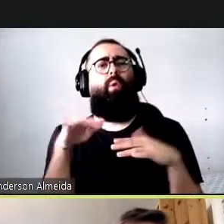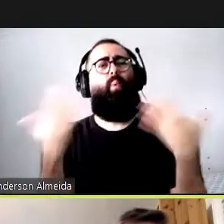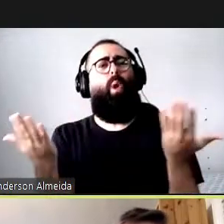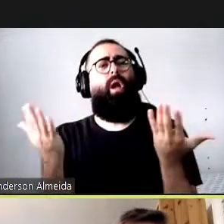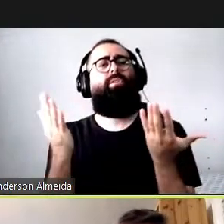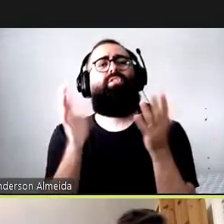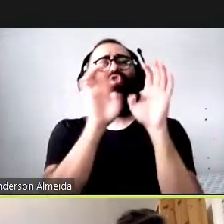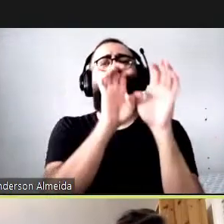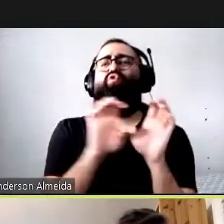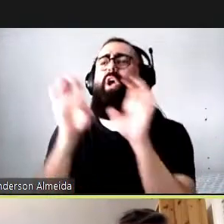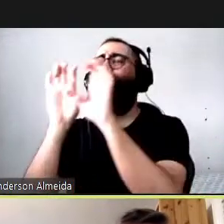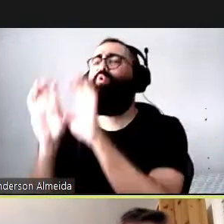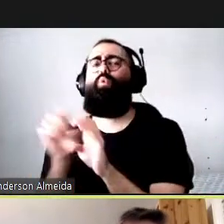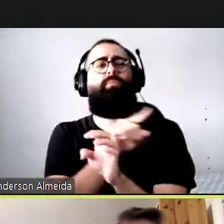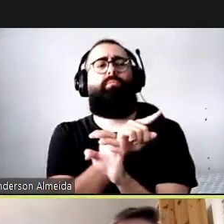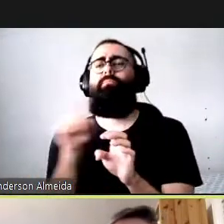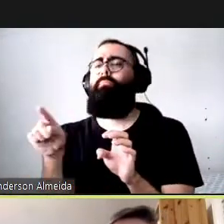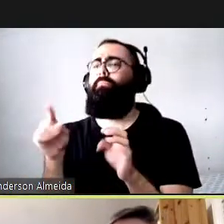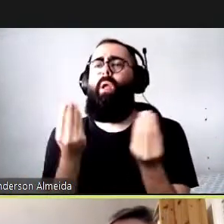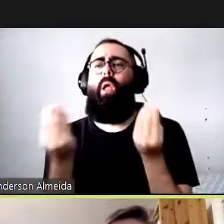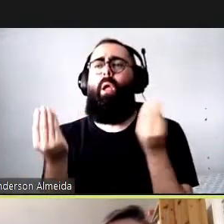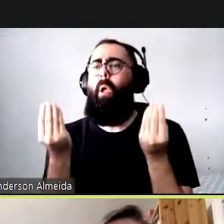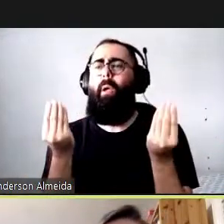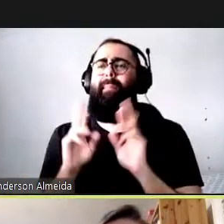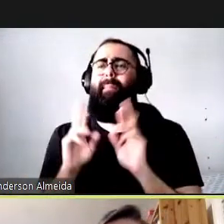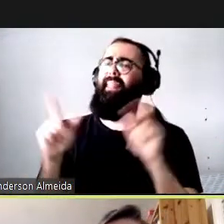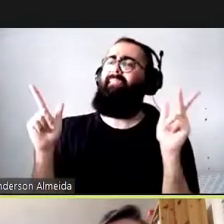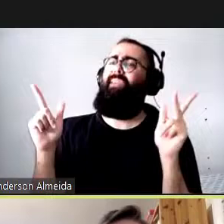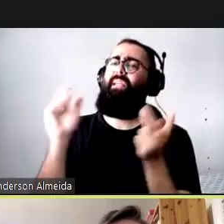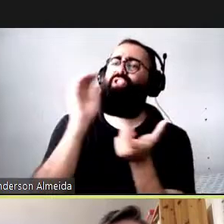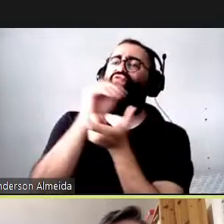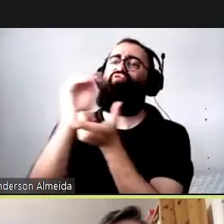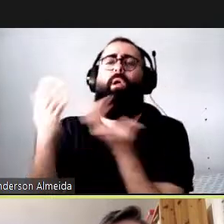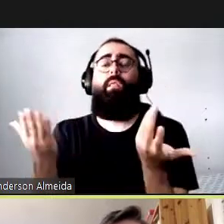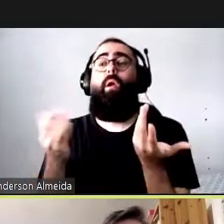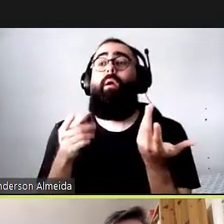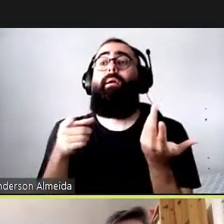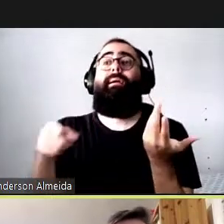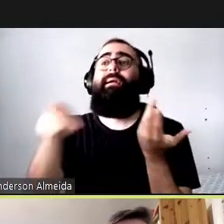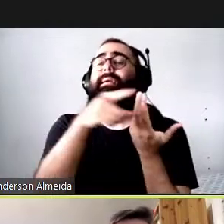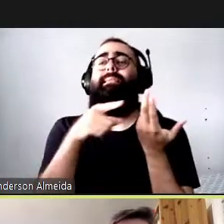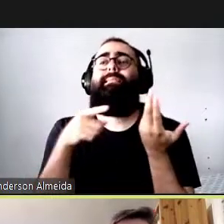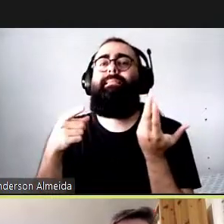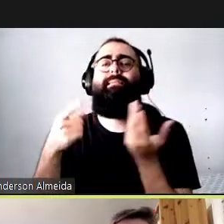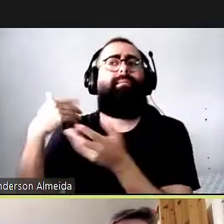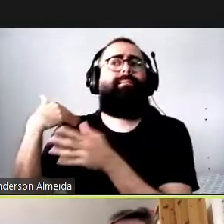between sign and speech actually were and what their roots were.